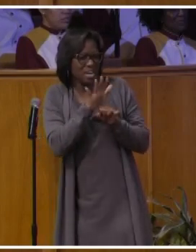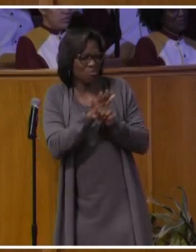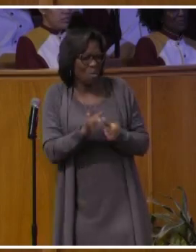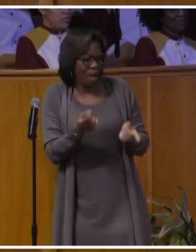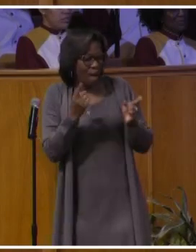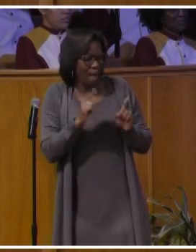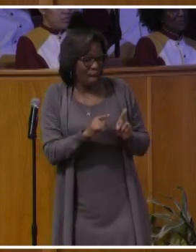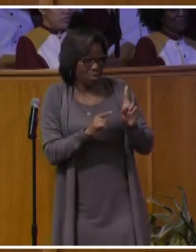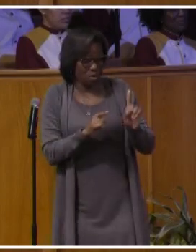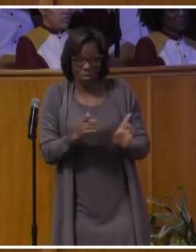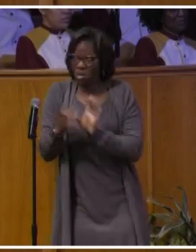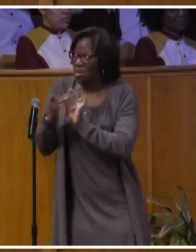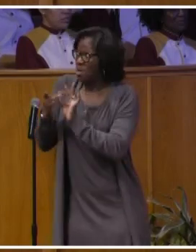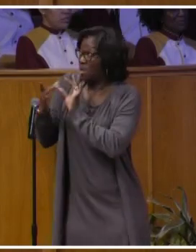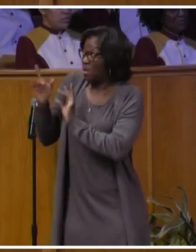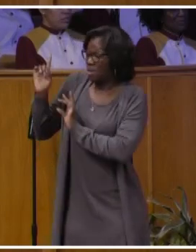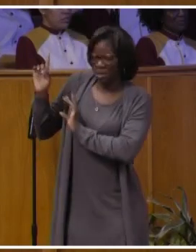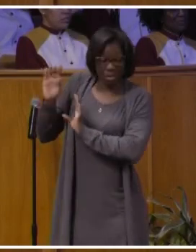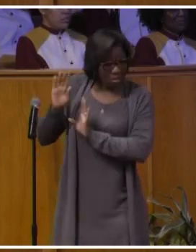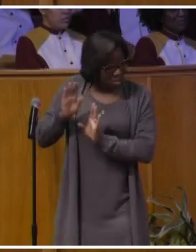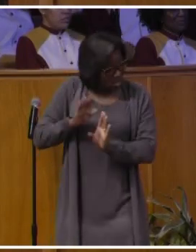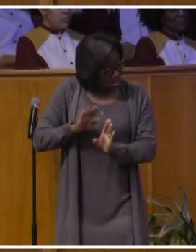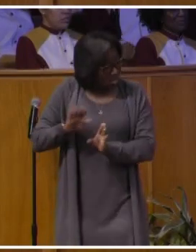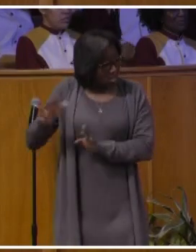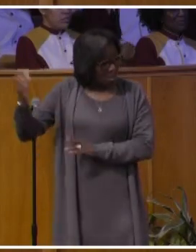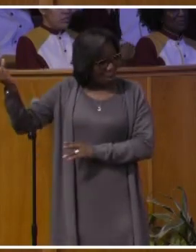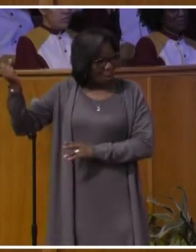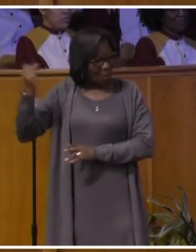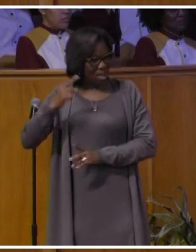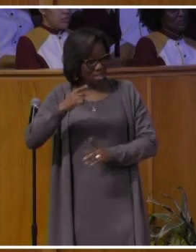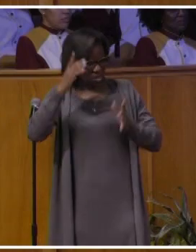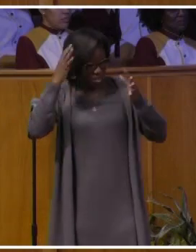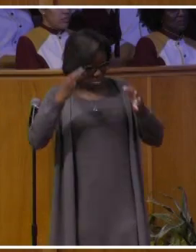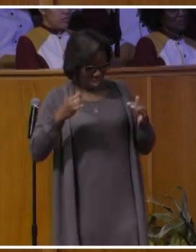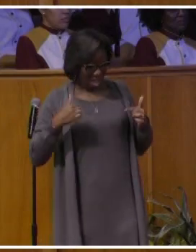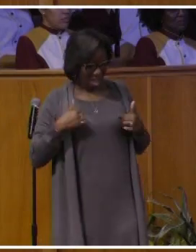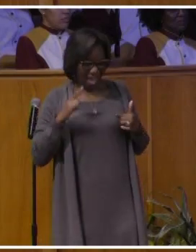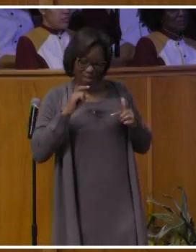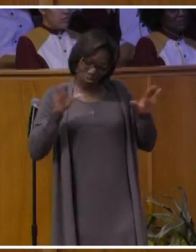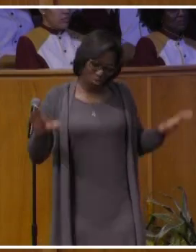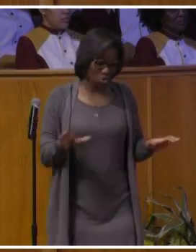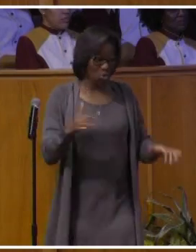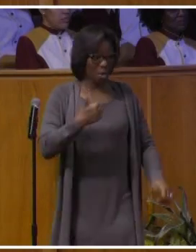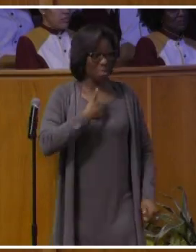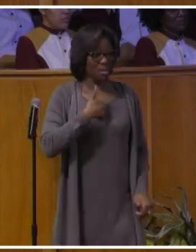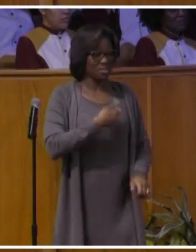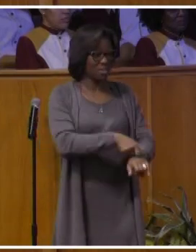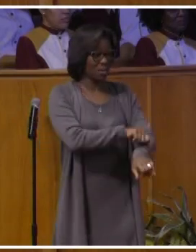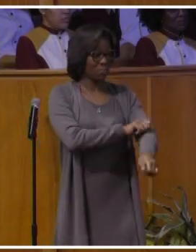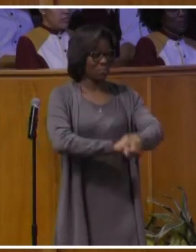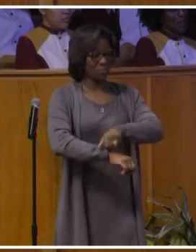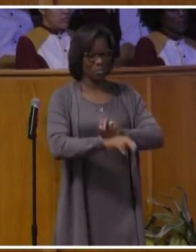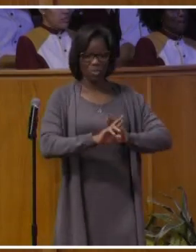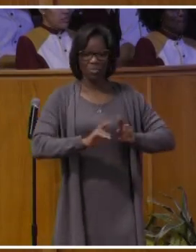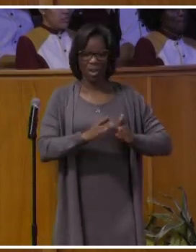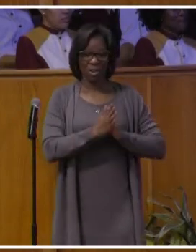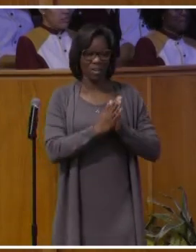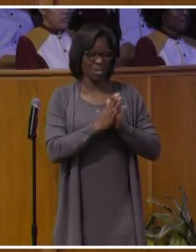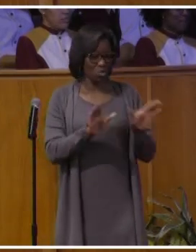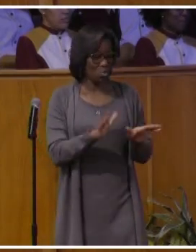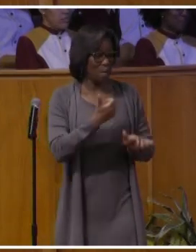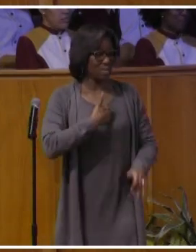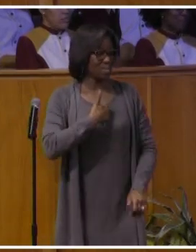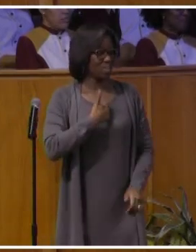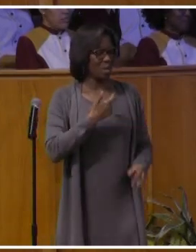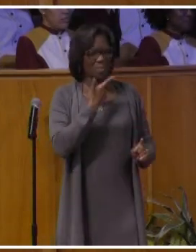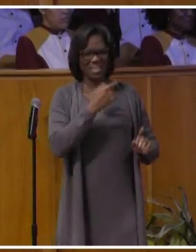will break your trust in God when you decide you got to handle them on your own. Because